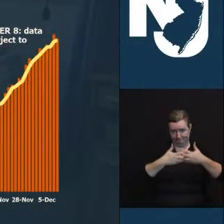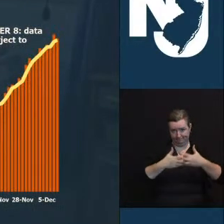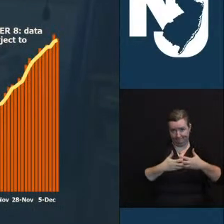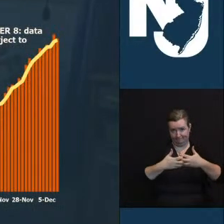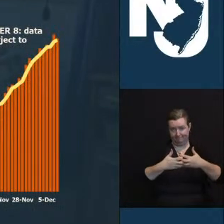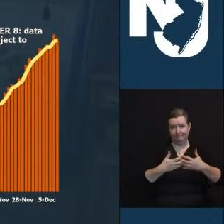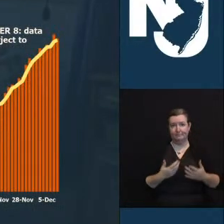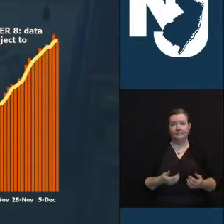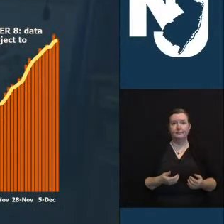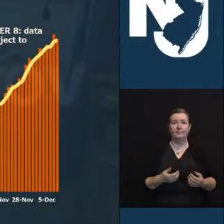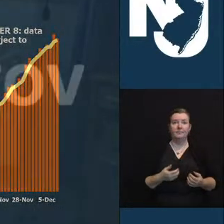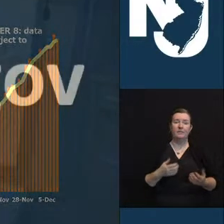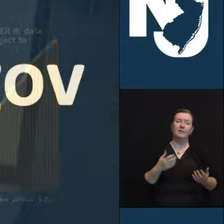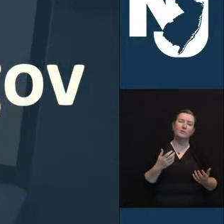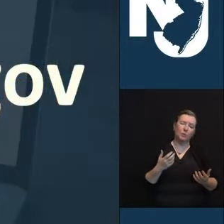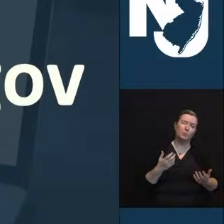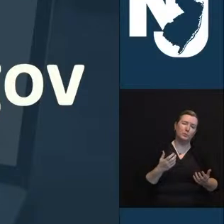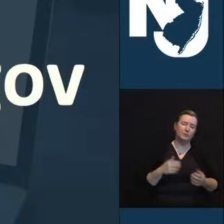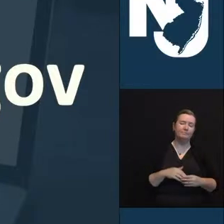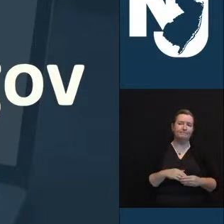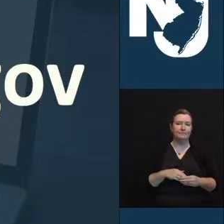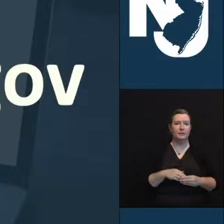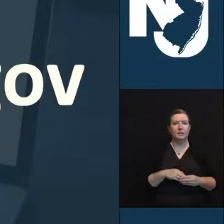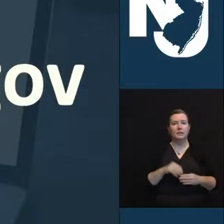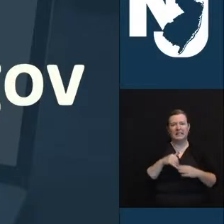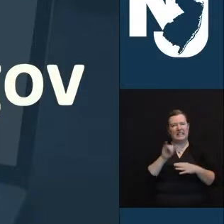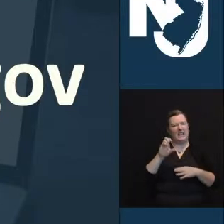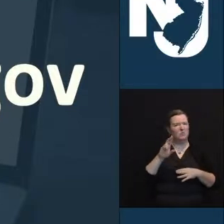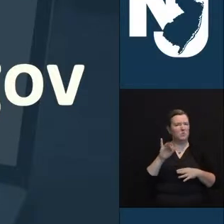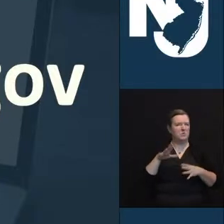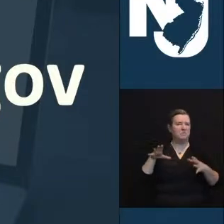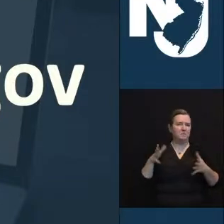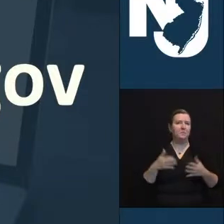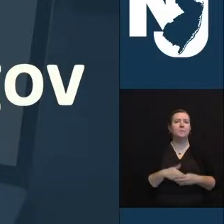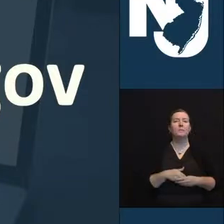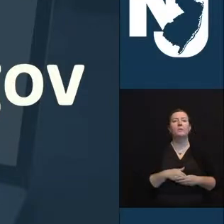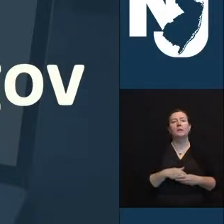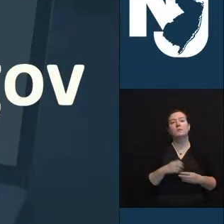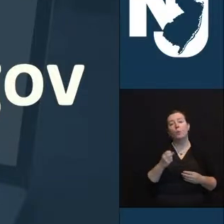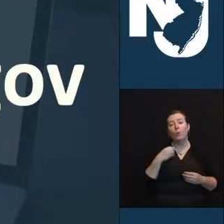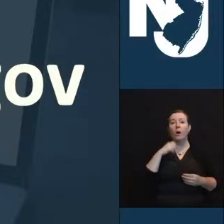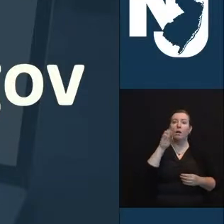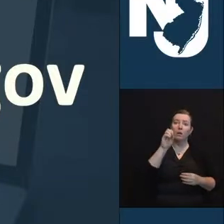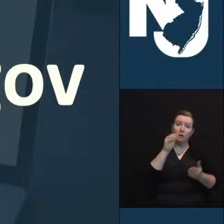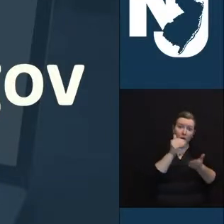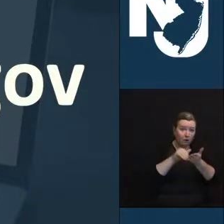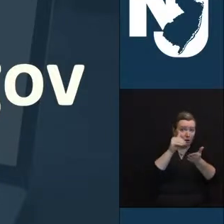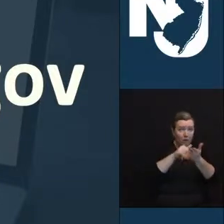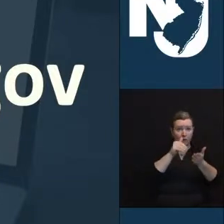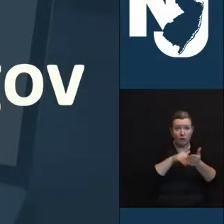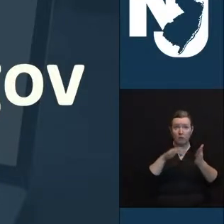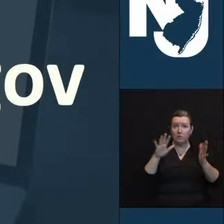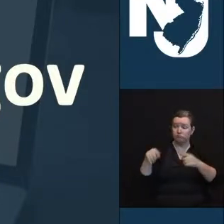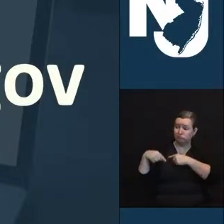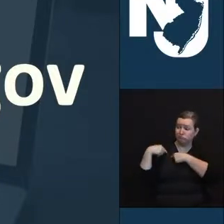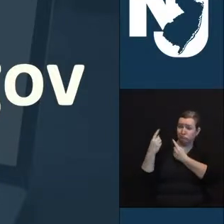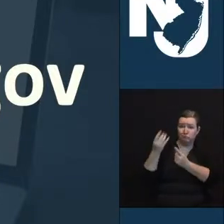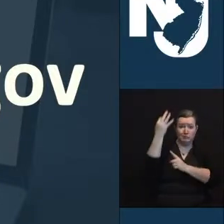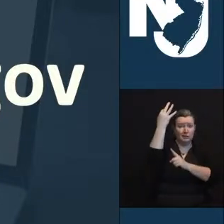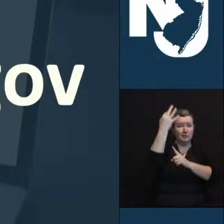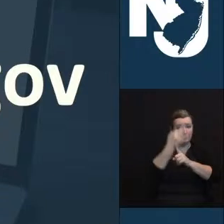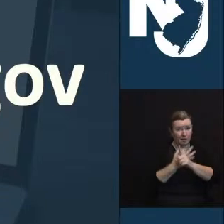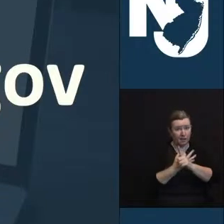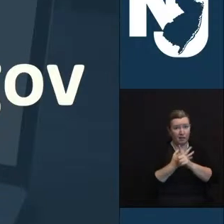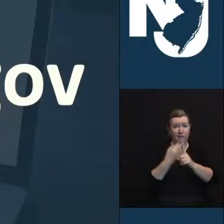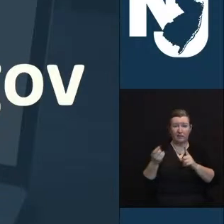ventilator. Now, as we have been saying here regularly, I think now for over 9 months, but certainly of late, all of these numbers